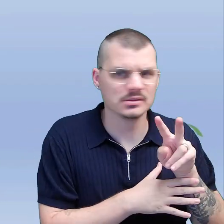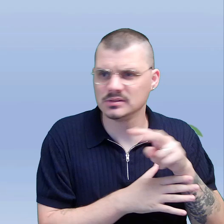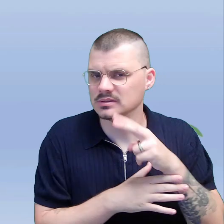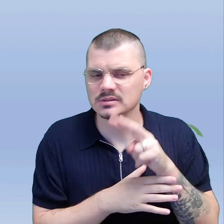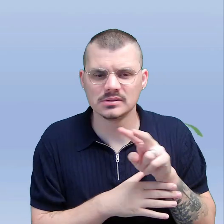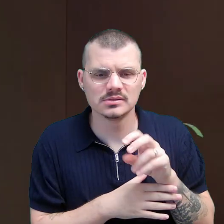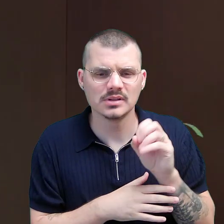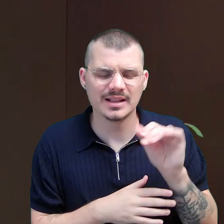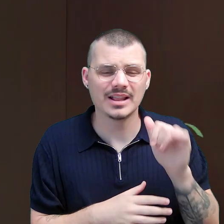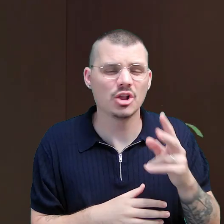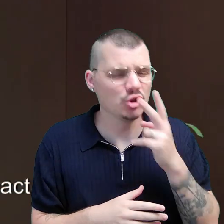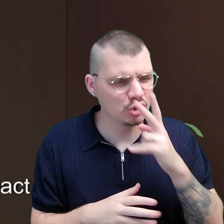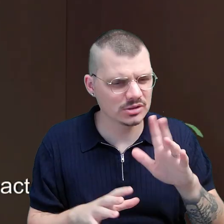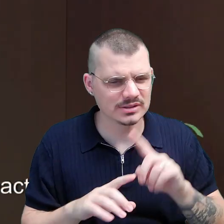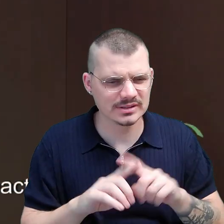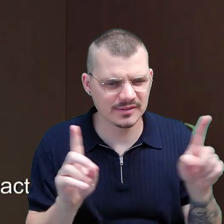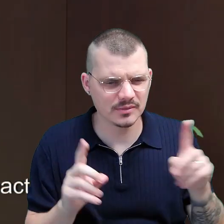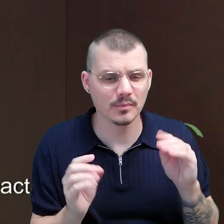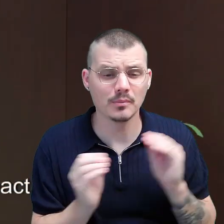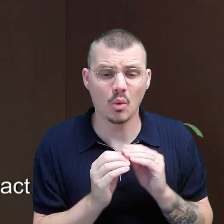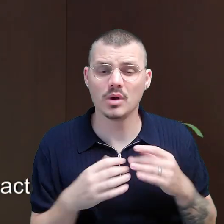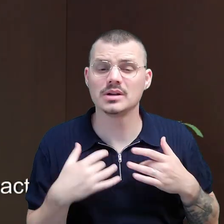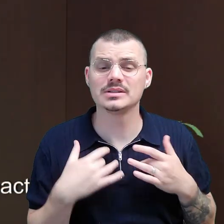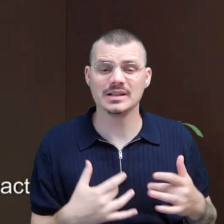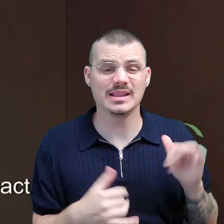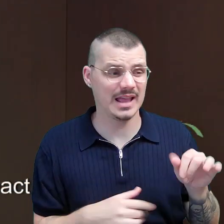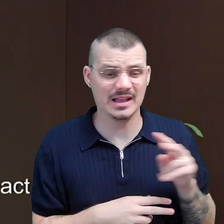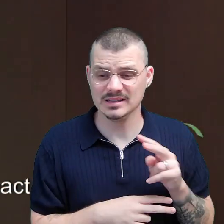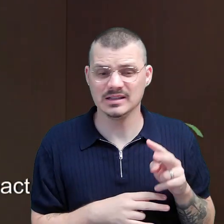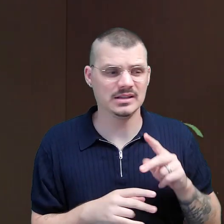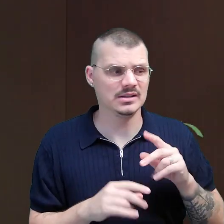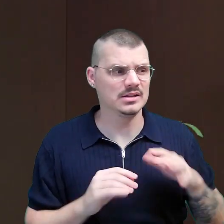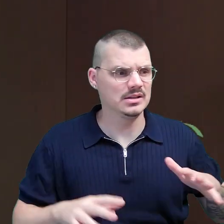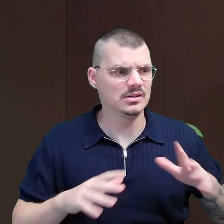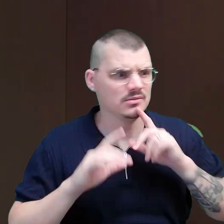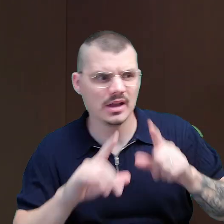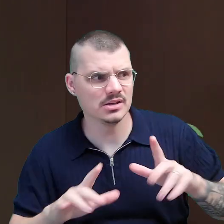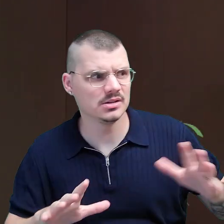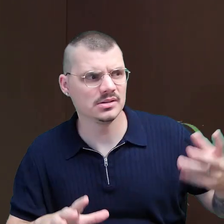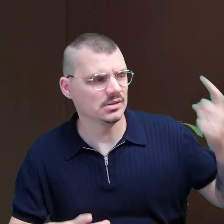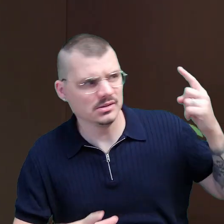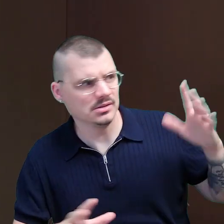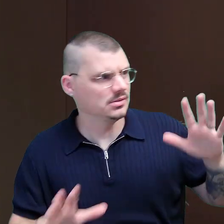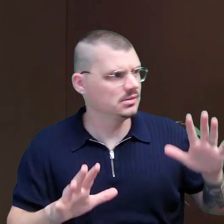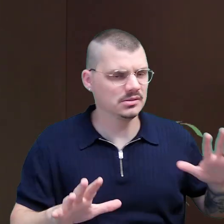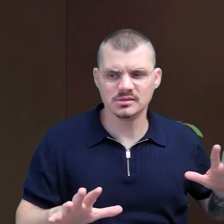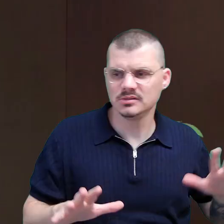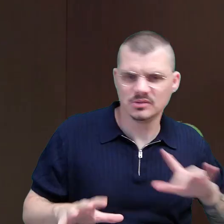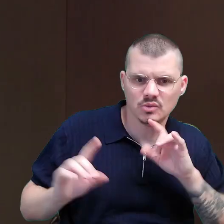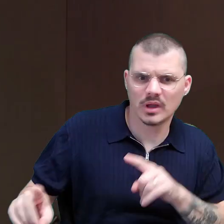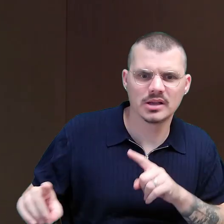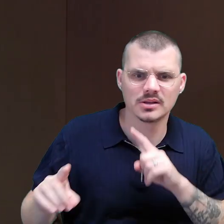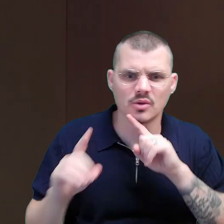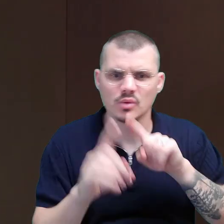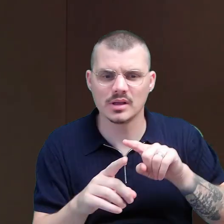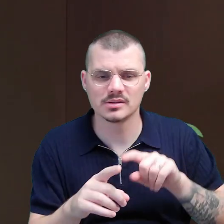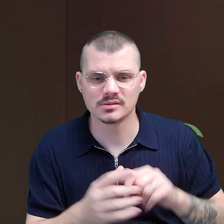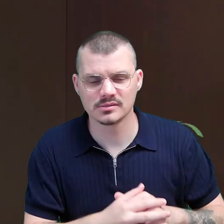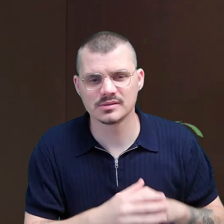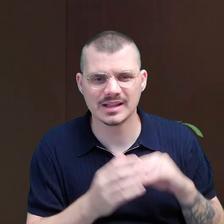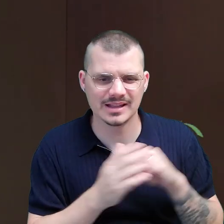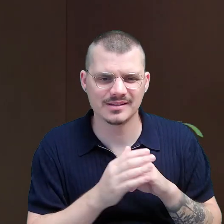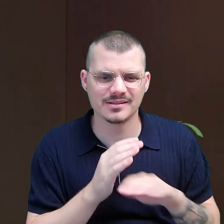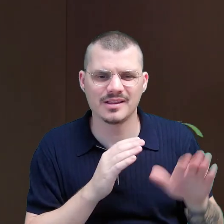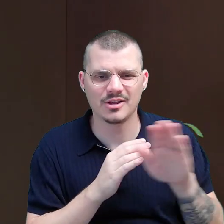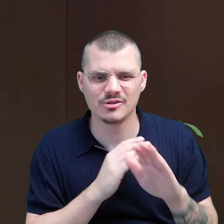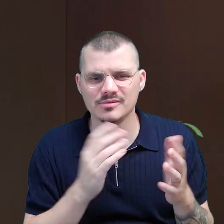that looks qualitatively different. People typically are anxious and they react to every little nuance change in